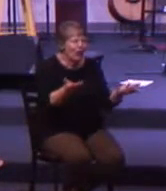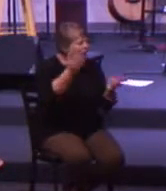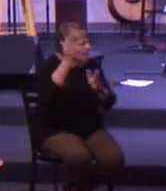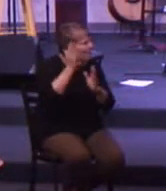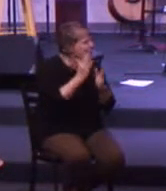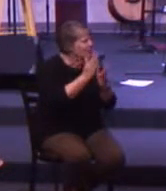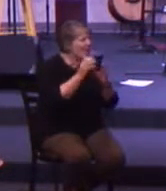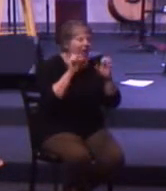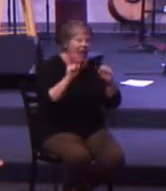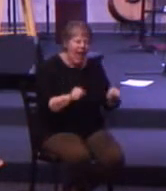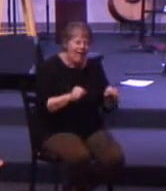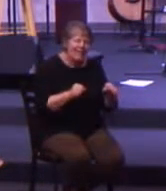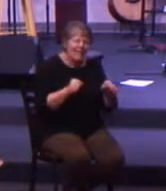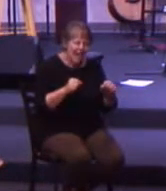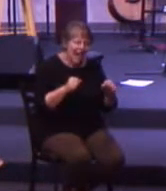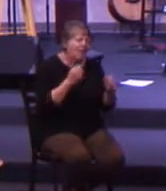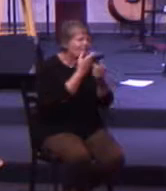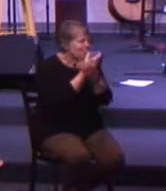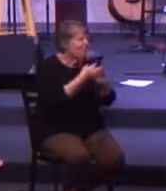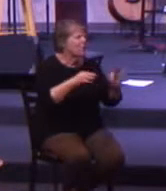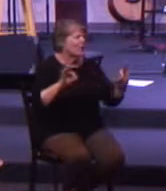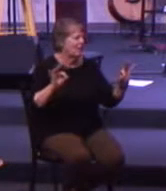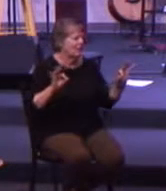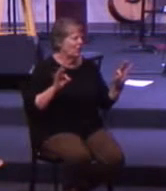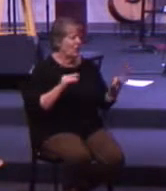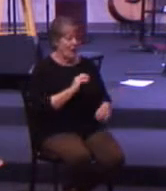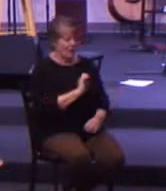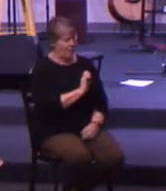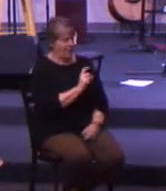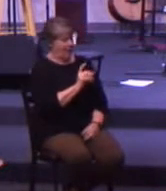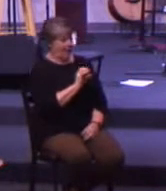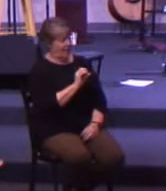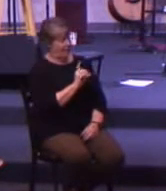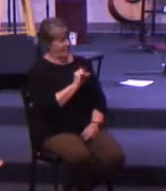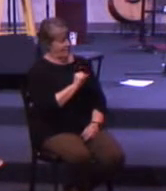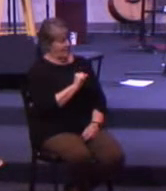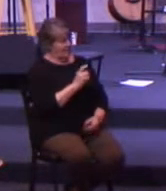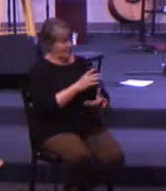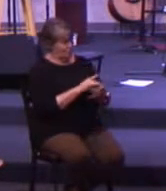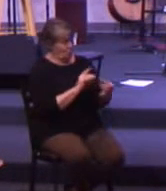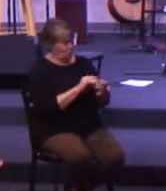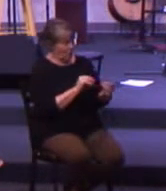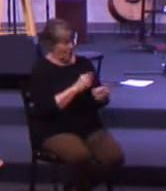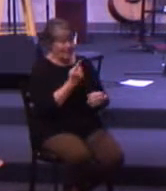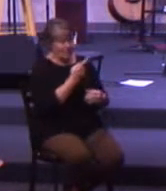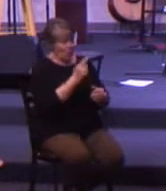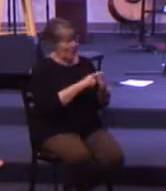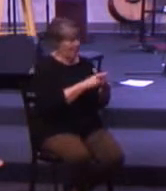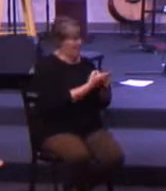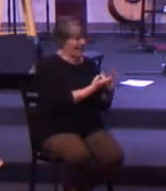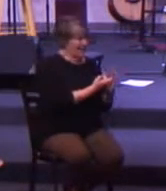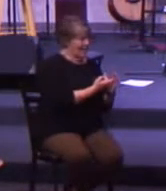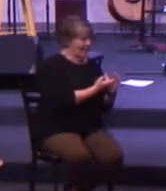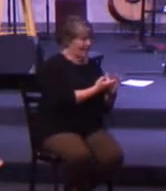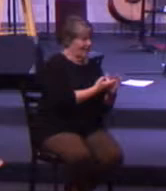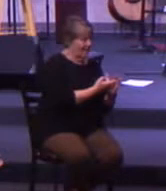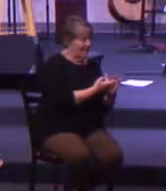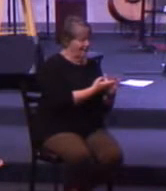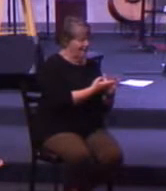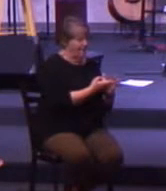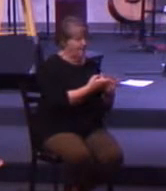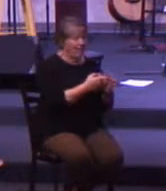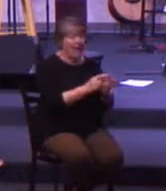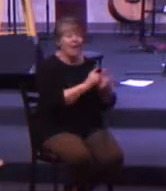free. Because see, the Exodus story, like we've said, the Exodus story is all just the beginning. And one of the beautiful images of the Exodus story is that at the moment of the